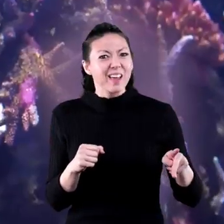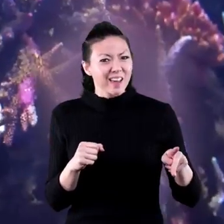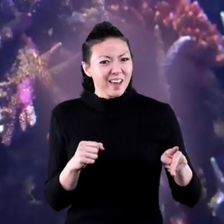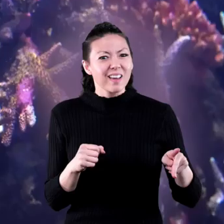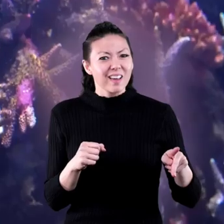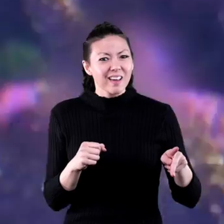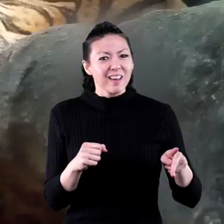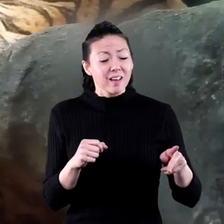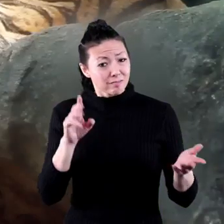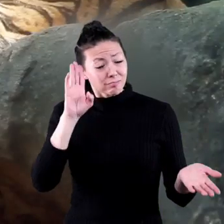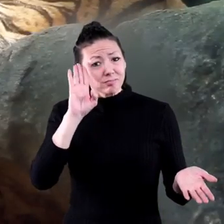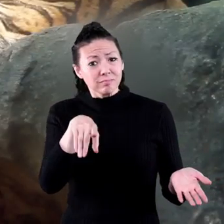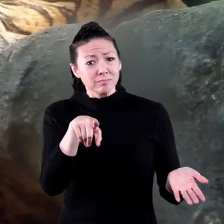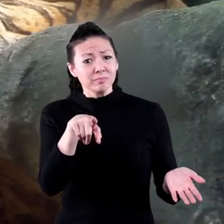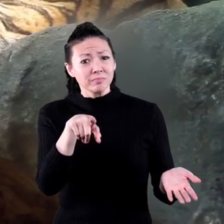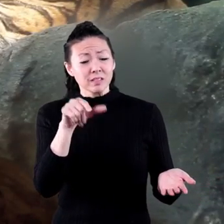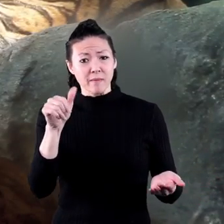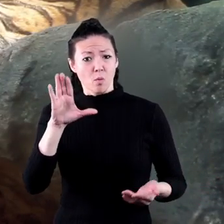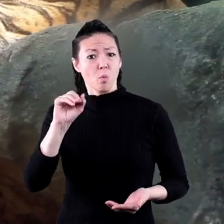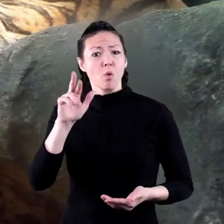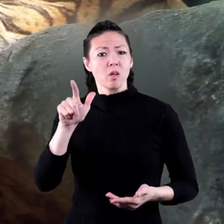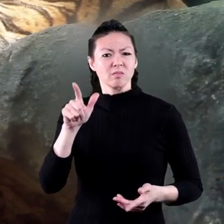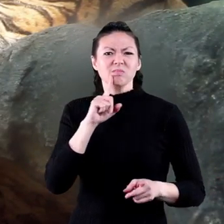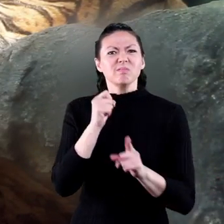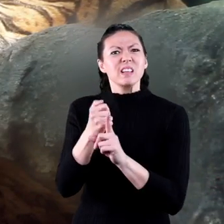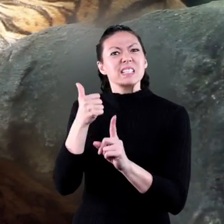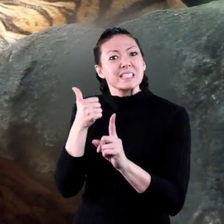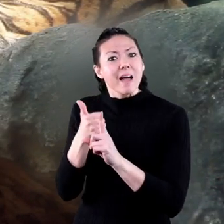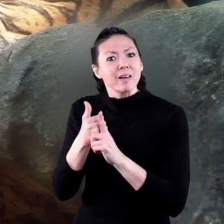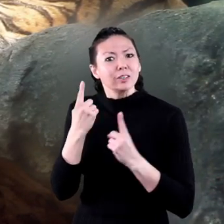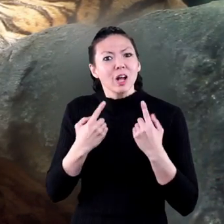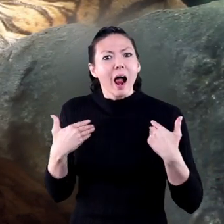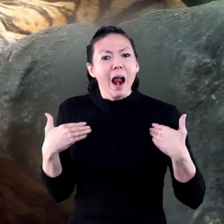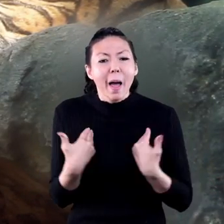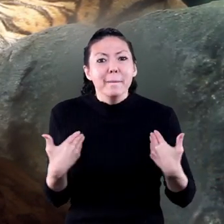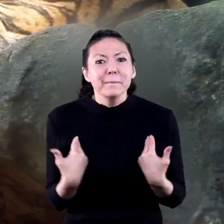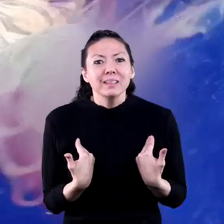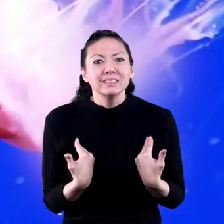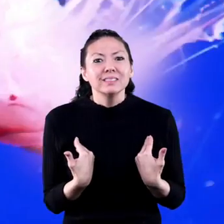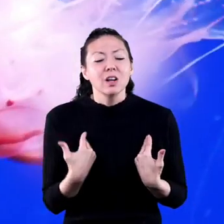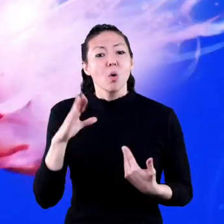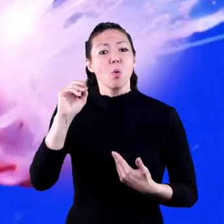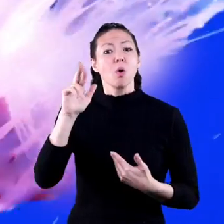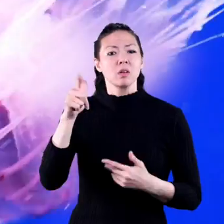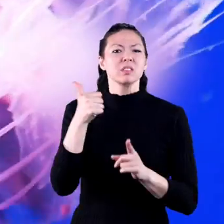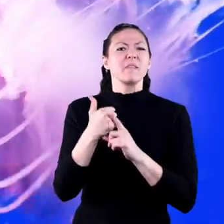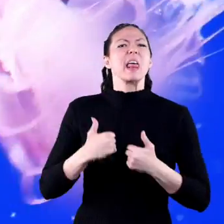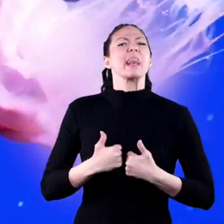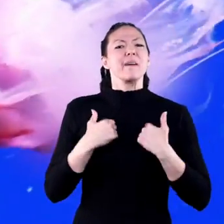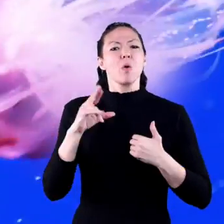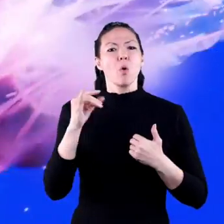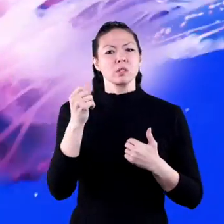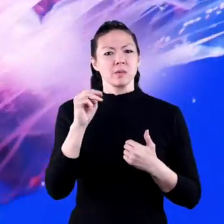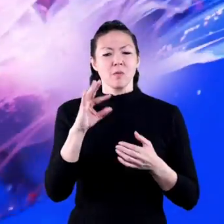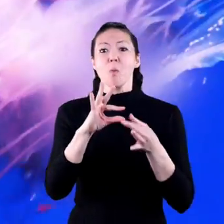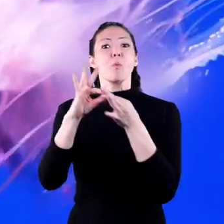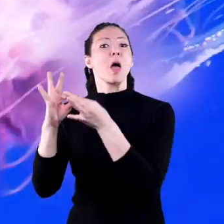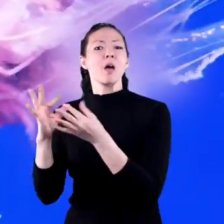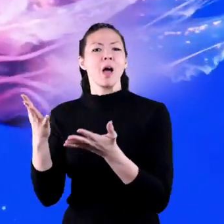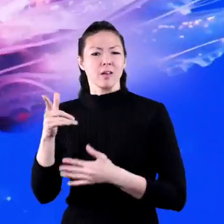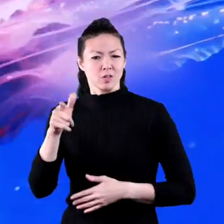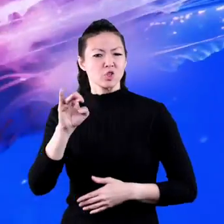purple? And did you also know that coral is actually an animal? Coral is a living organism